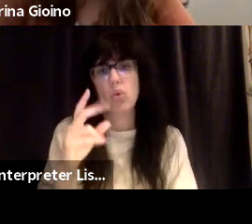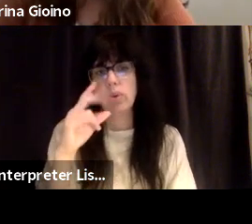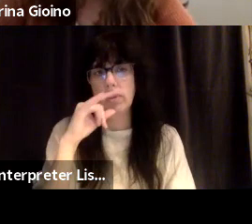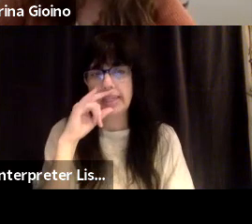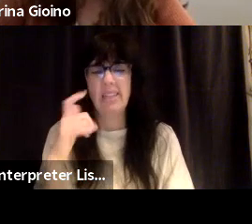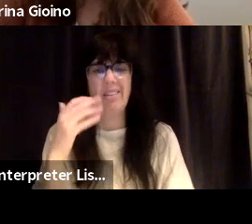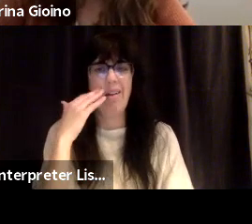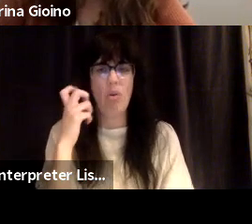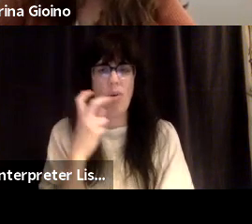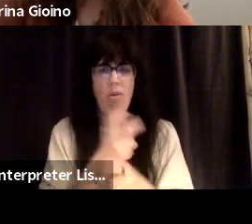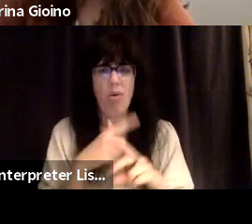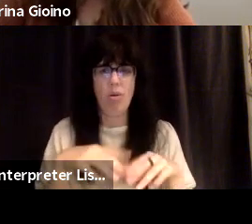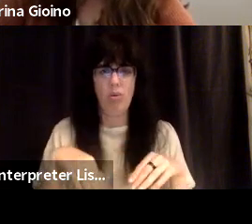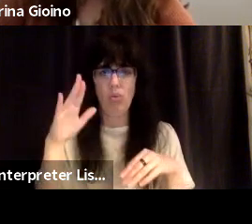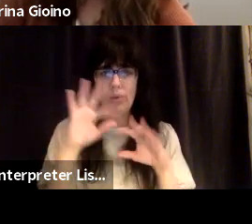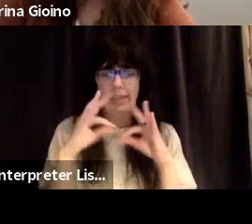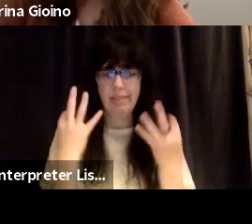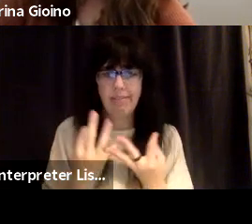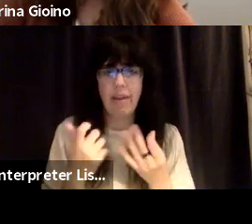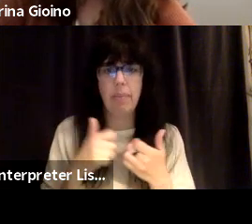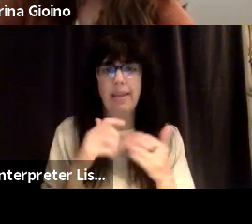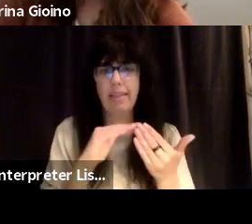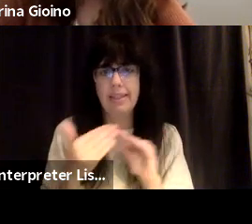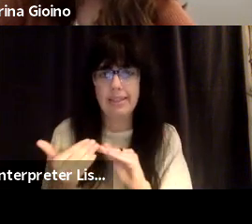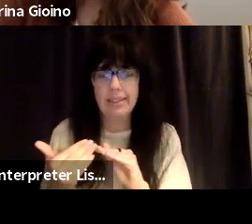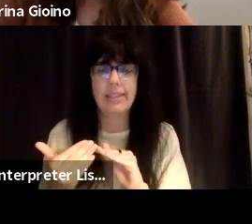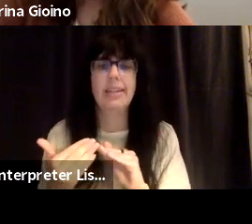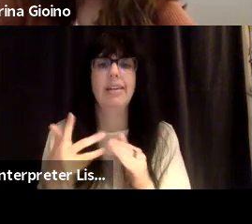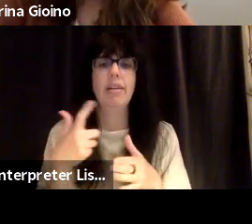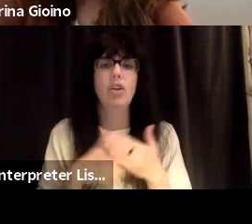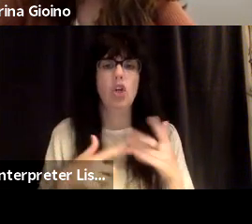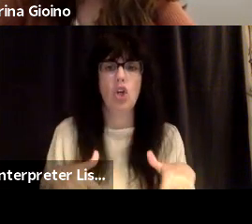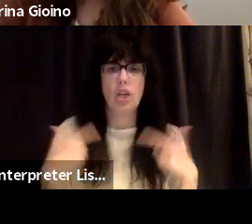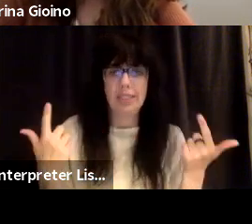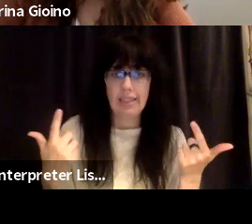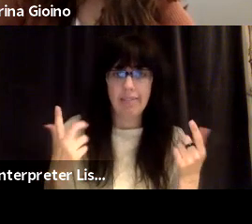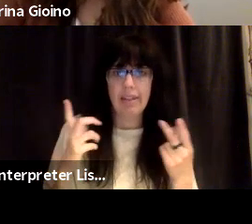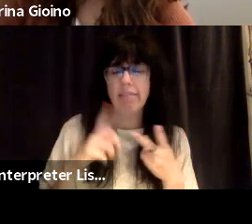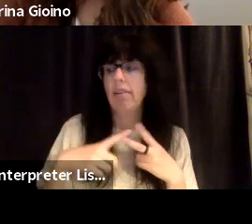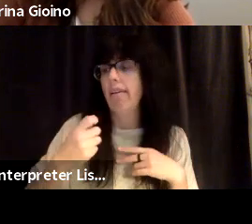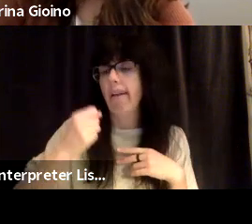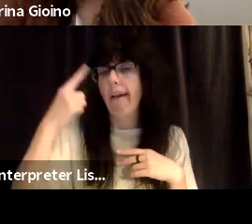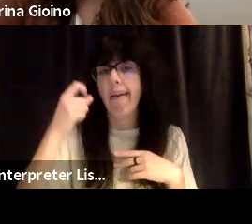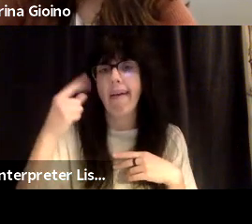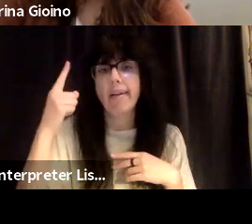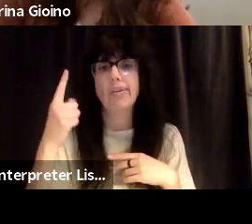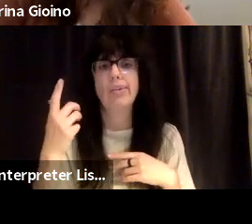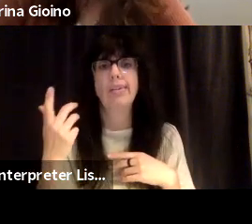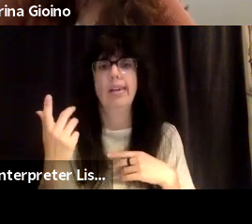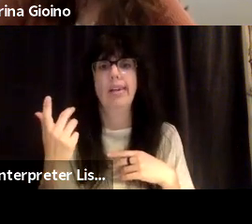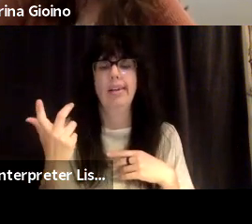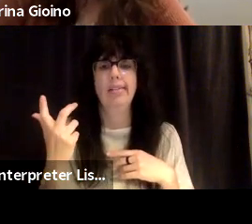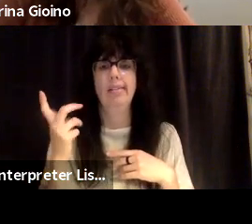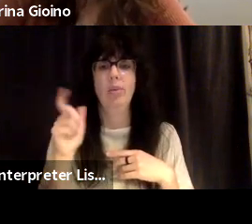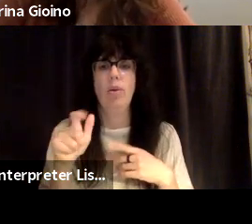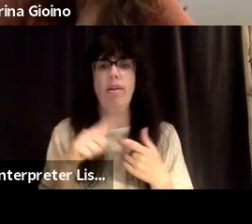how hard it is to raise a family in this city with the cost of living. I understand firsthand what it's like to have to, you